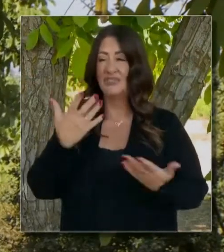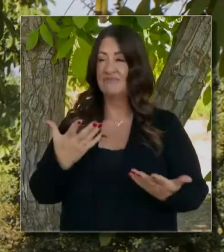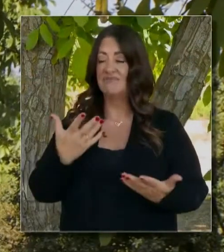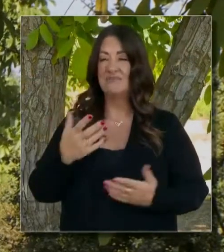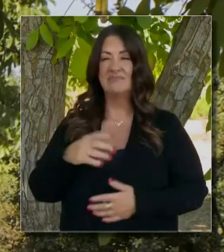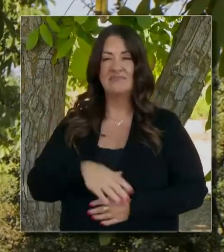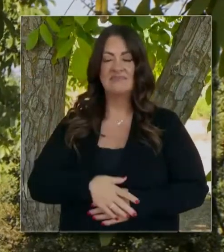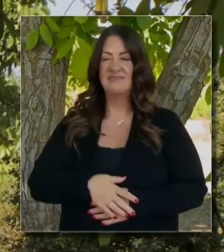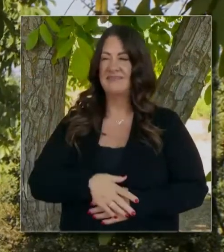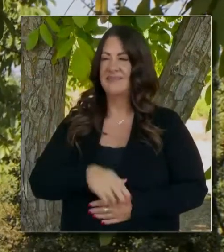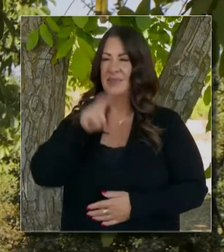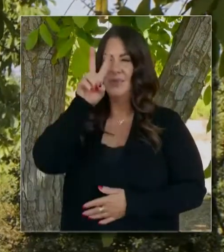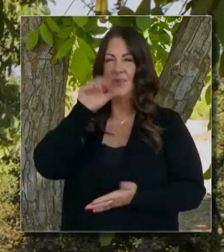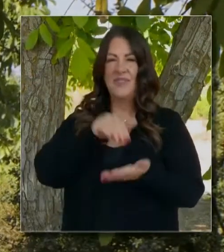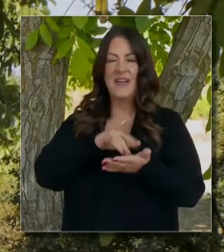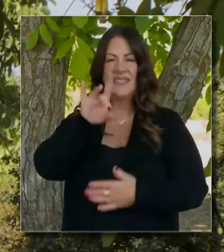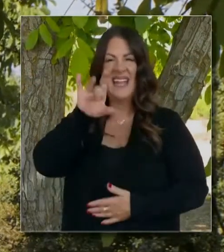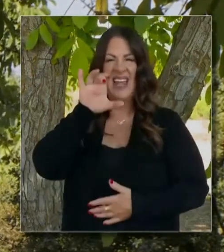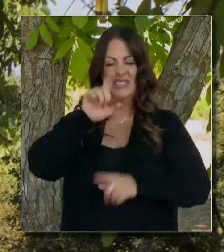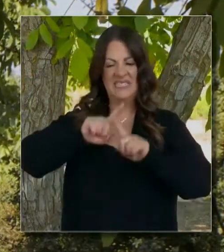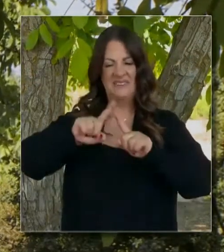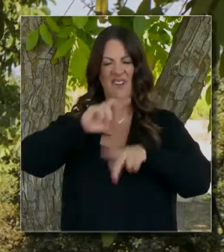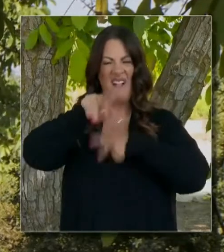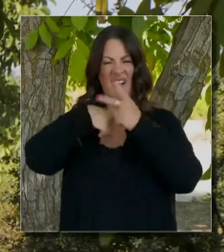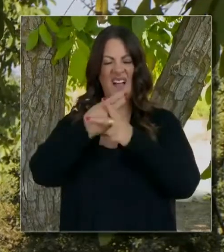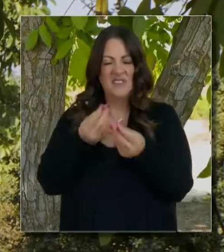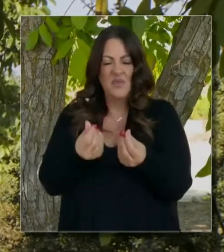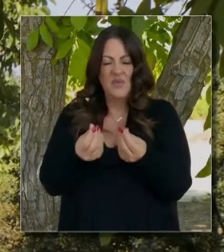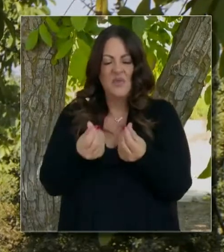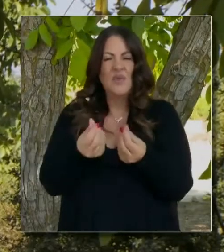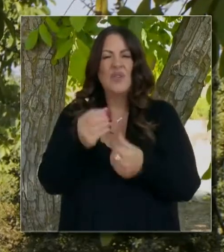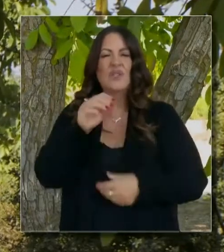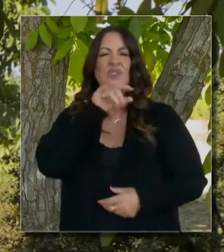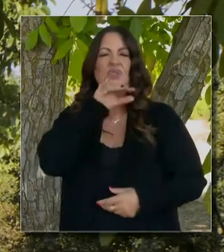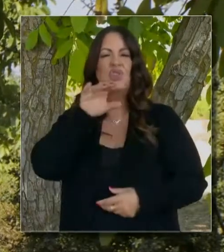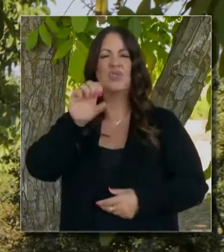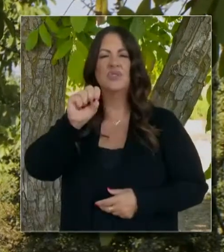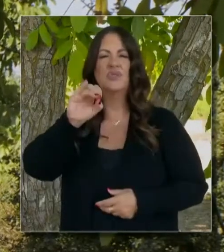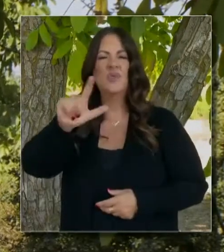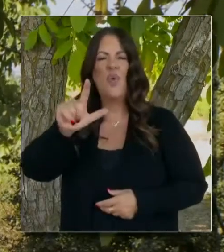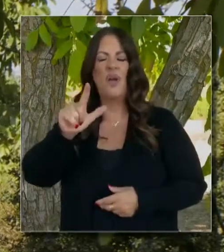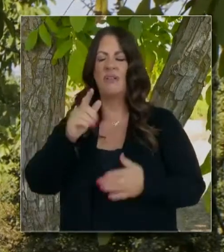2,850 different types of soil here in the state of California. Close to